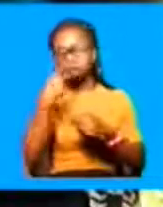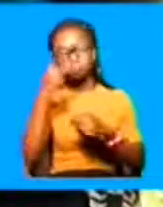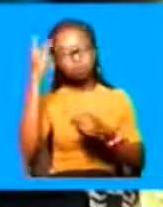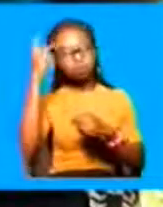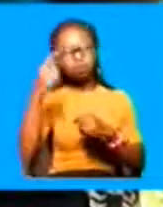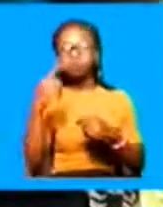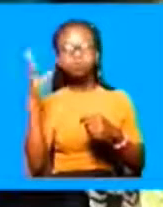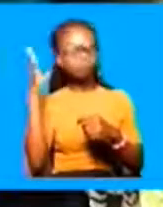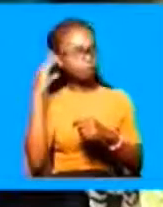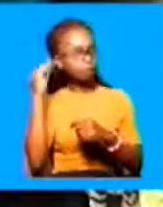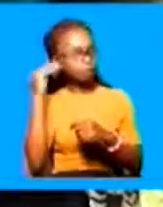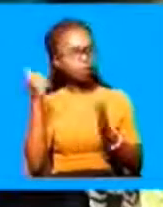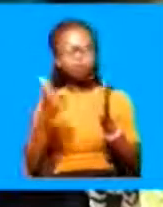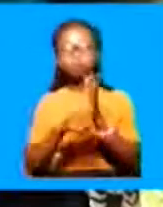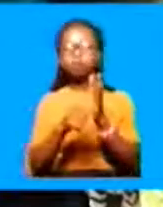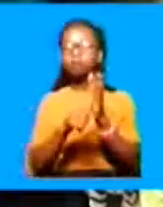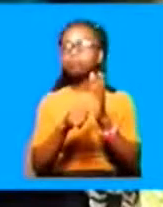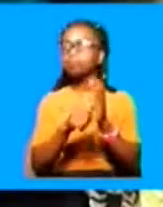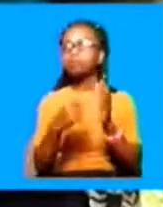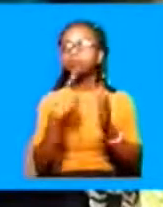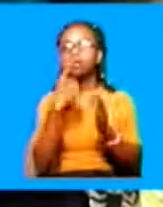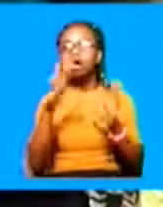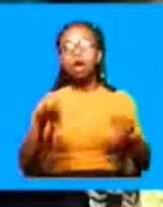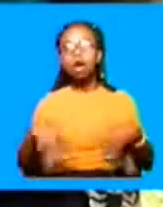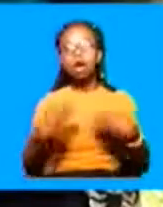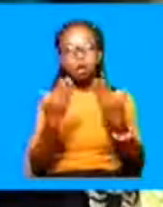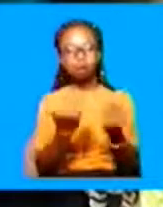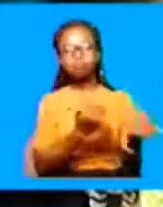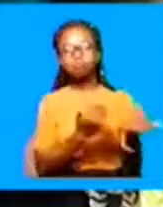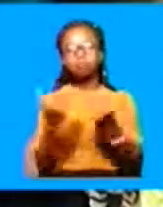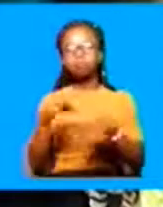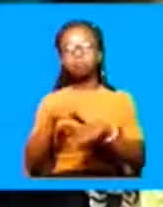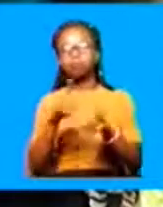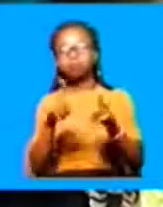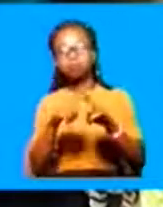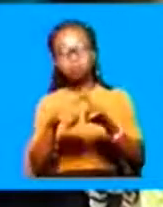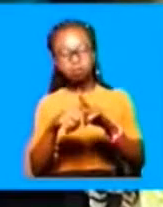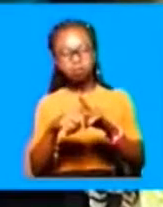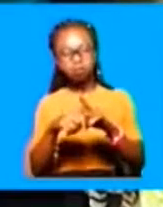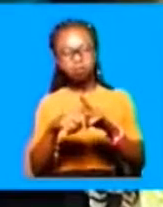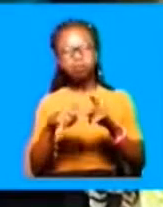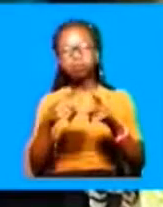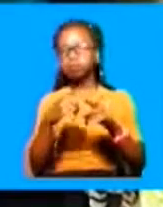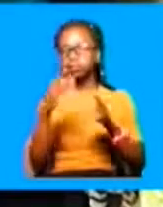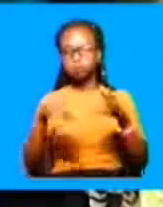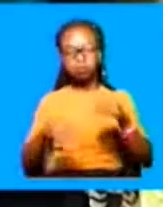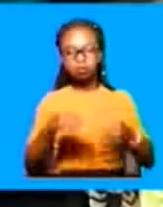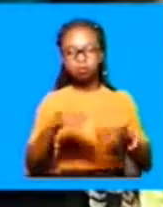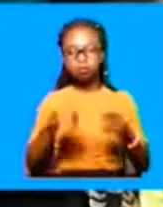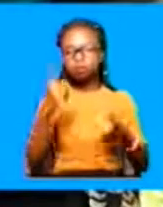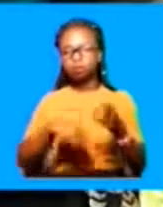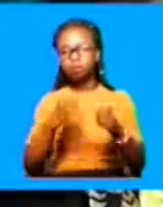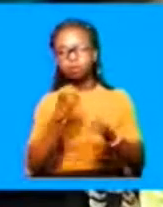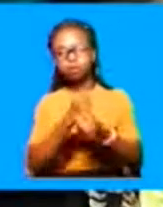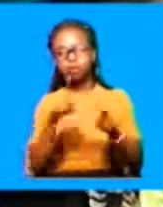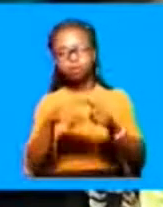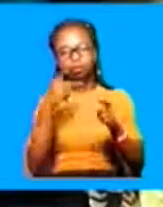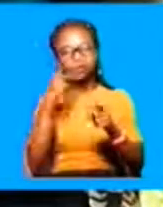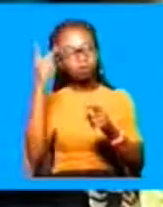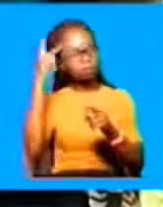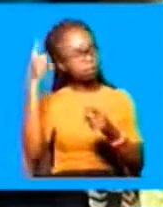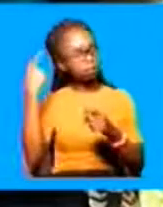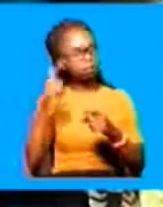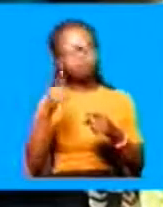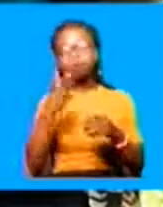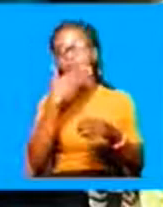man kod ng'ol mar winjo kendo onyisowa kaka nyathine ne yudo ng'ol mar winjo gi gigo eko mosetimo kaka janyuol mondo omi nyathine